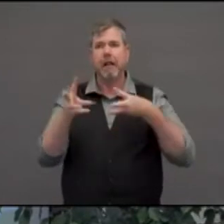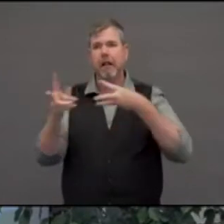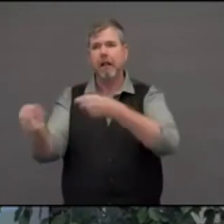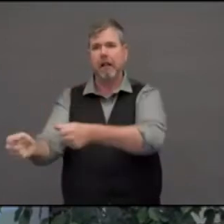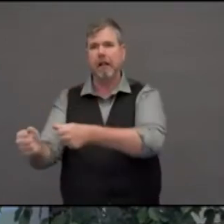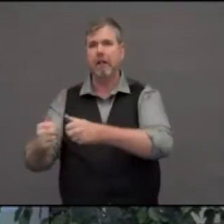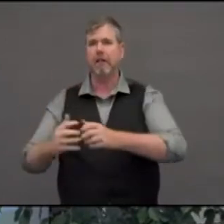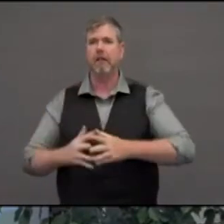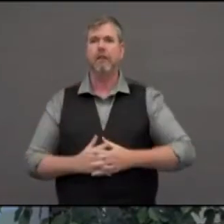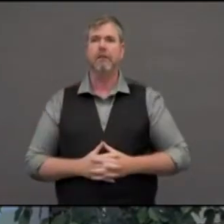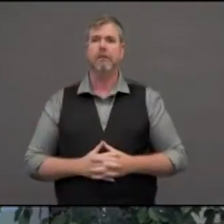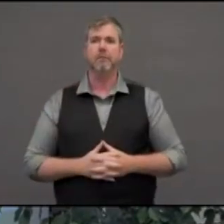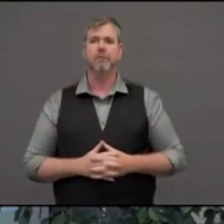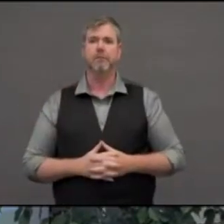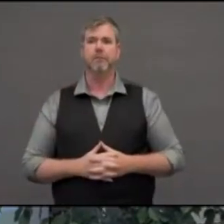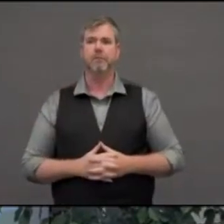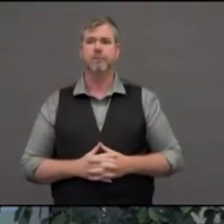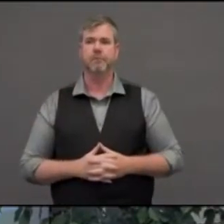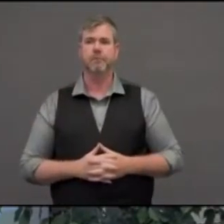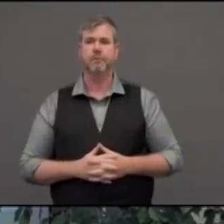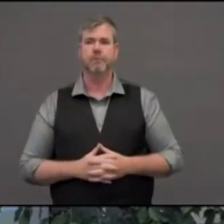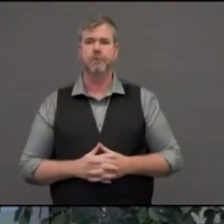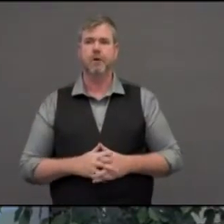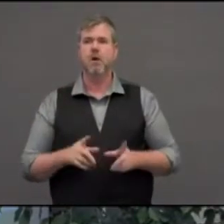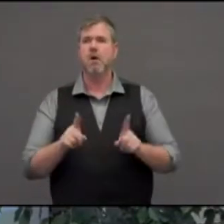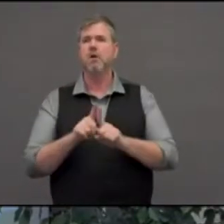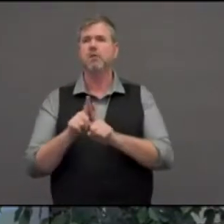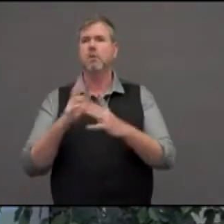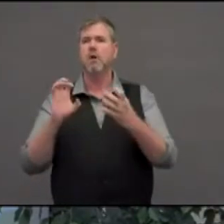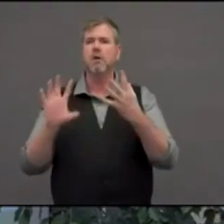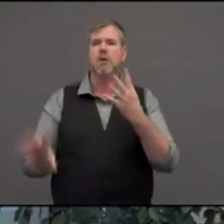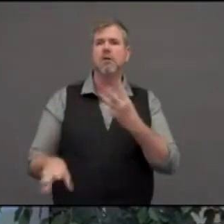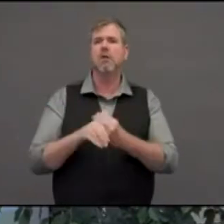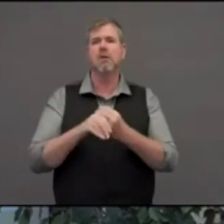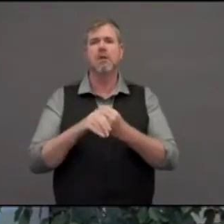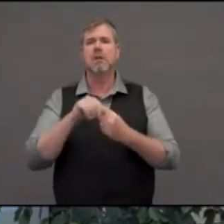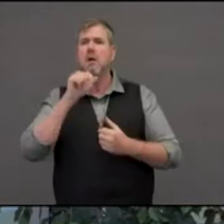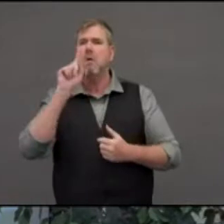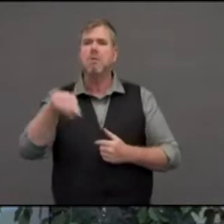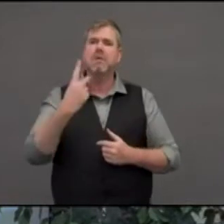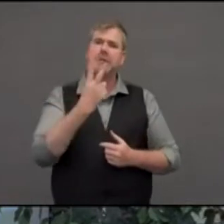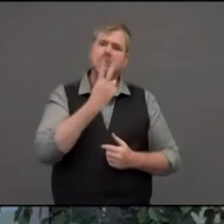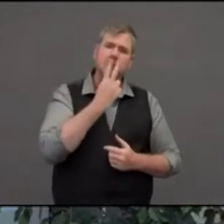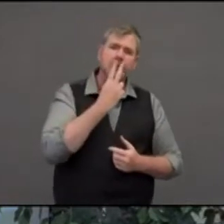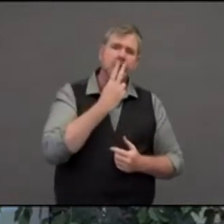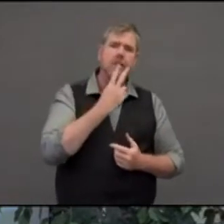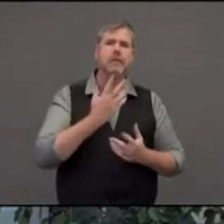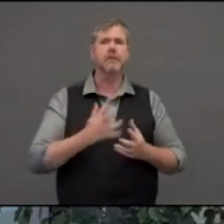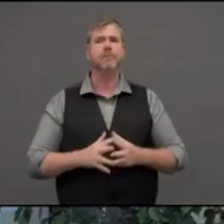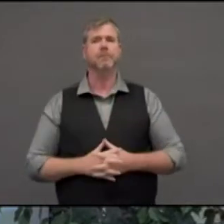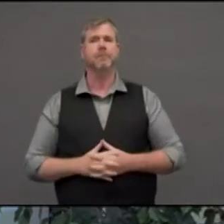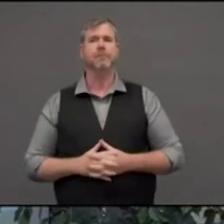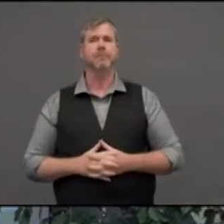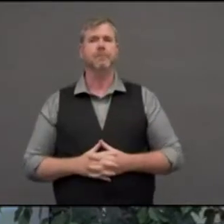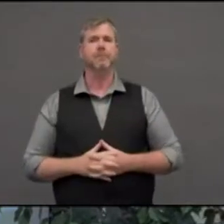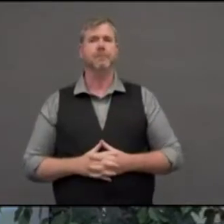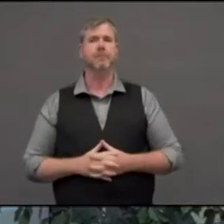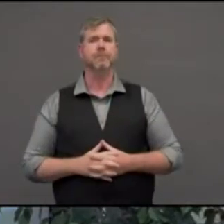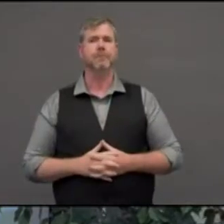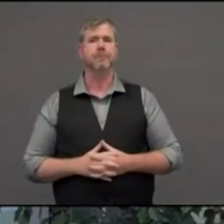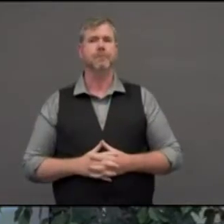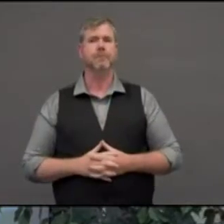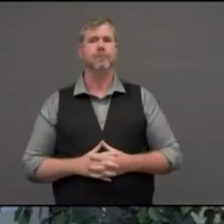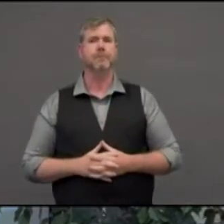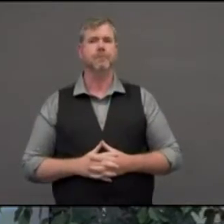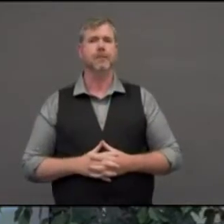I would also like to point out that it's not just smoking. I think also it has to do with vaping or like the consumption